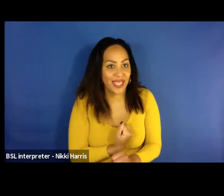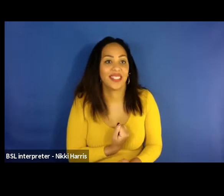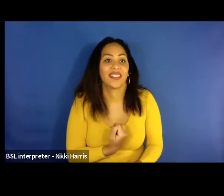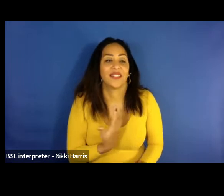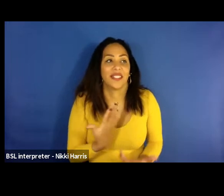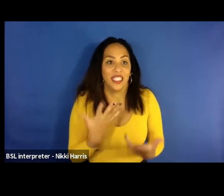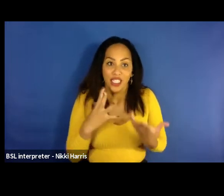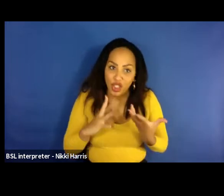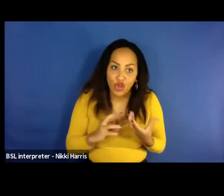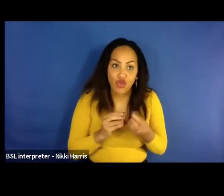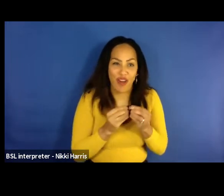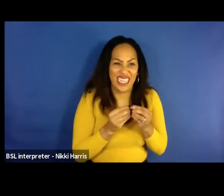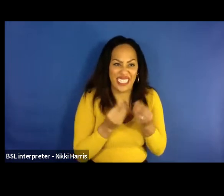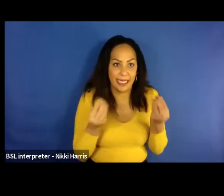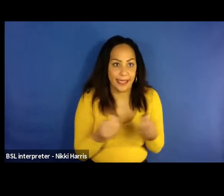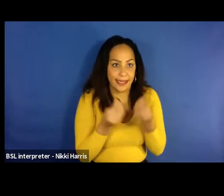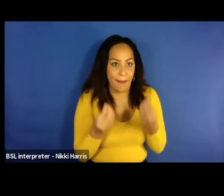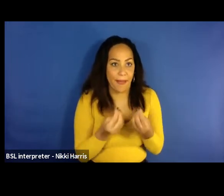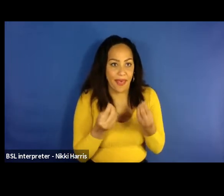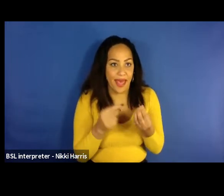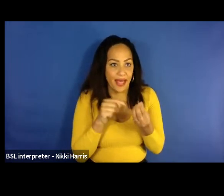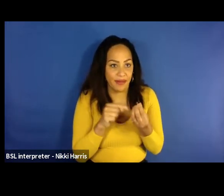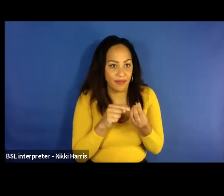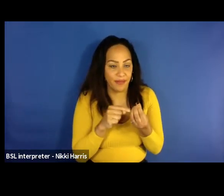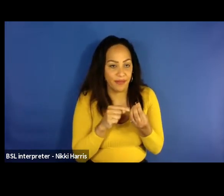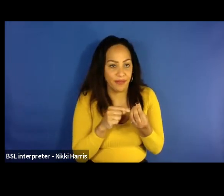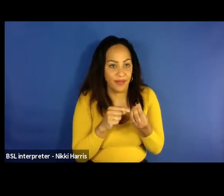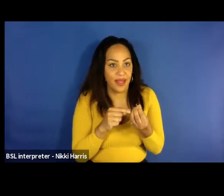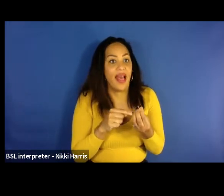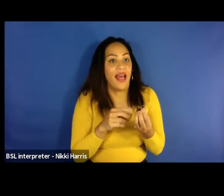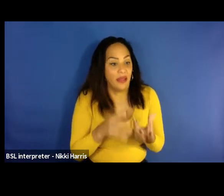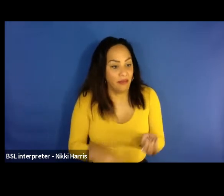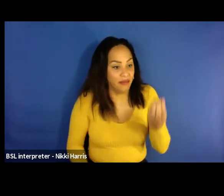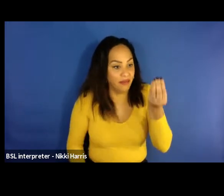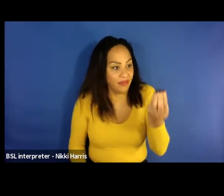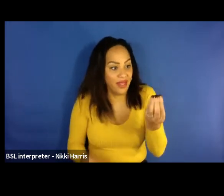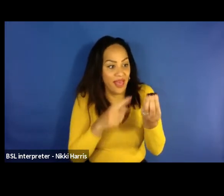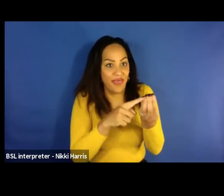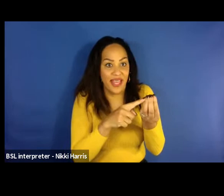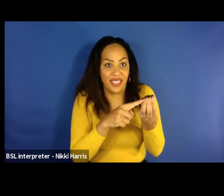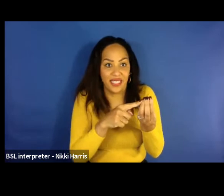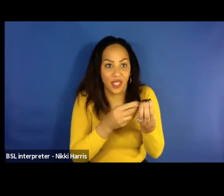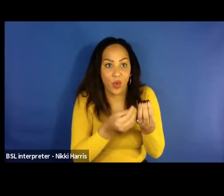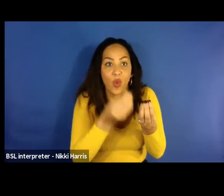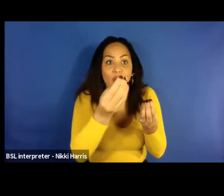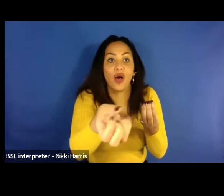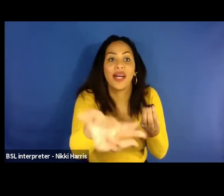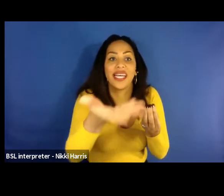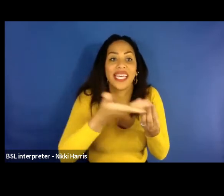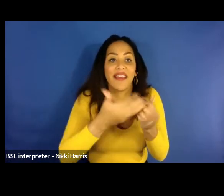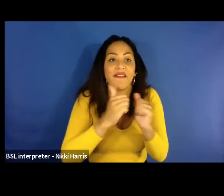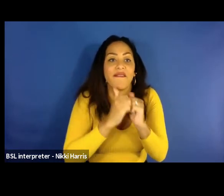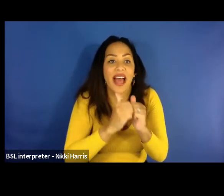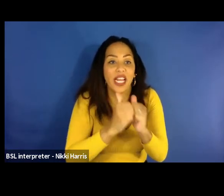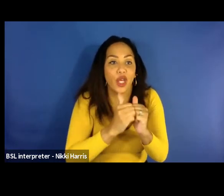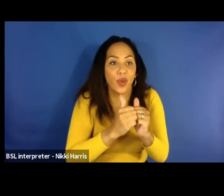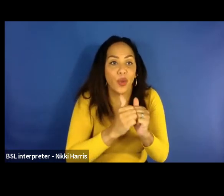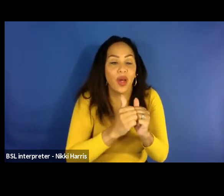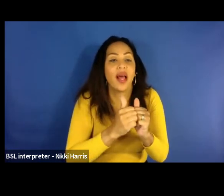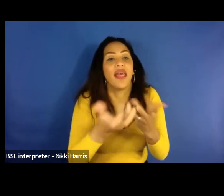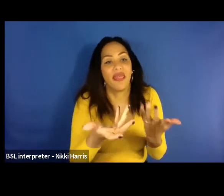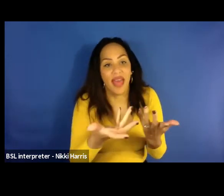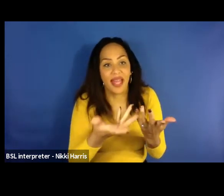which you can then gain value from, that will then give you value. And I say give you value, monetary value, put money in your pocket,